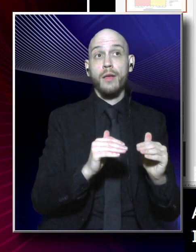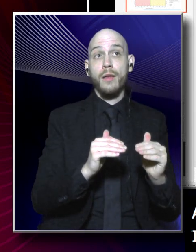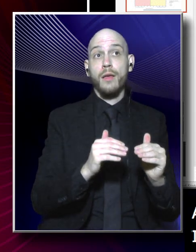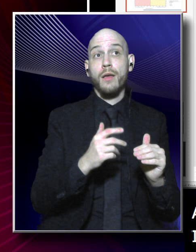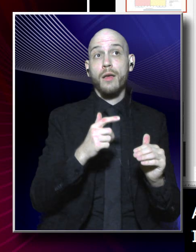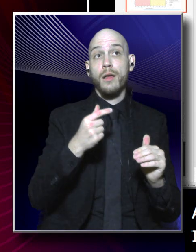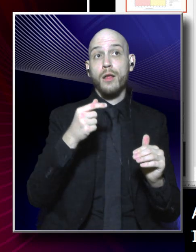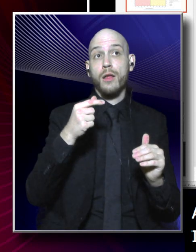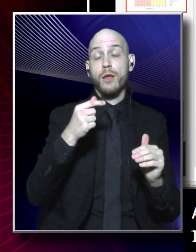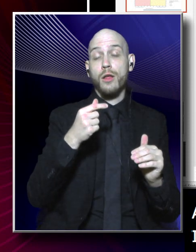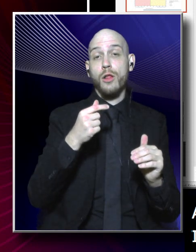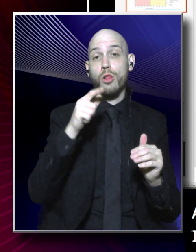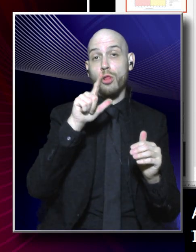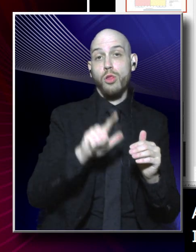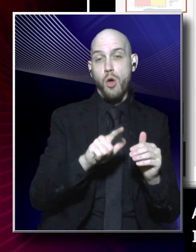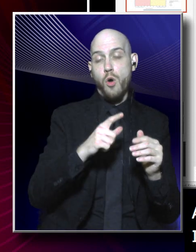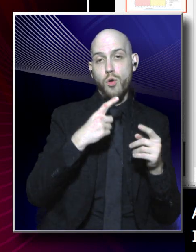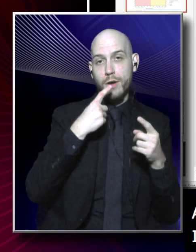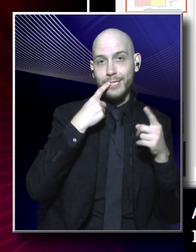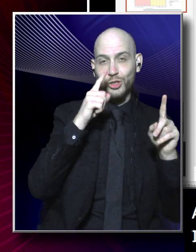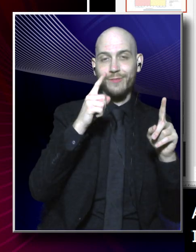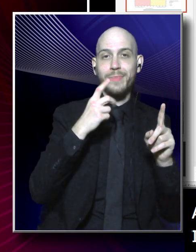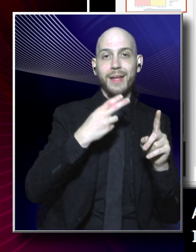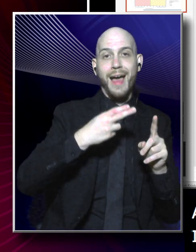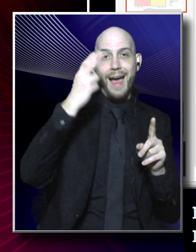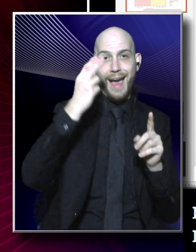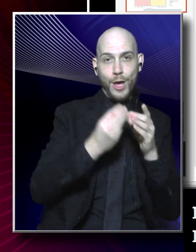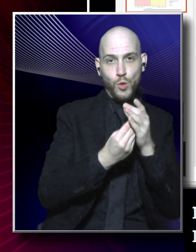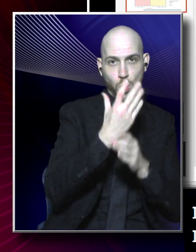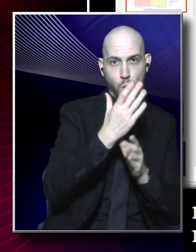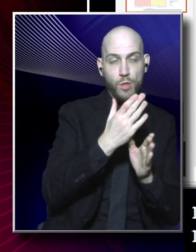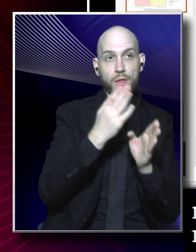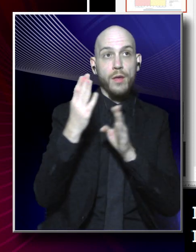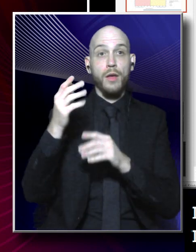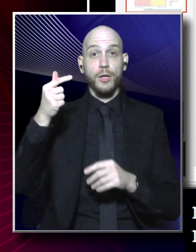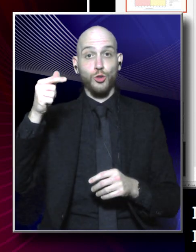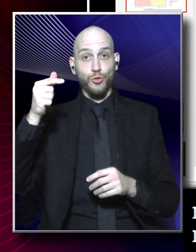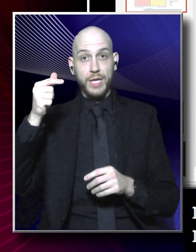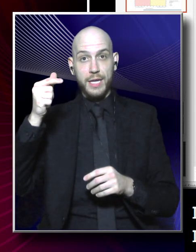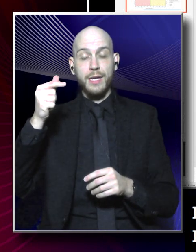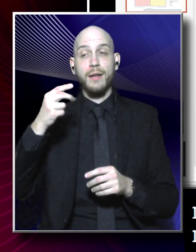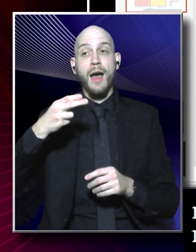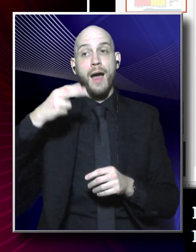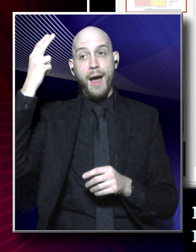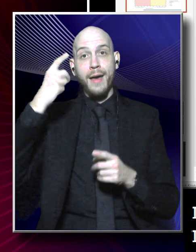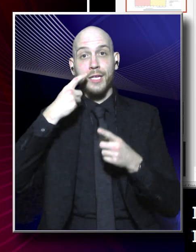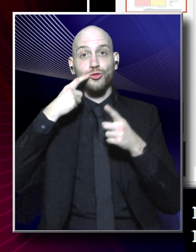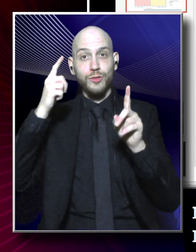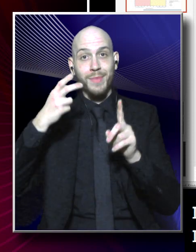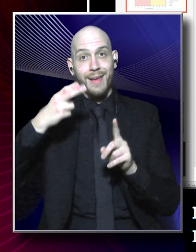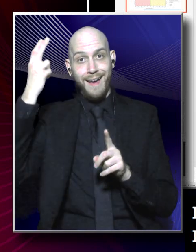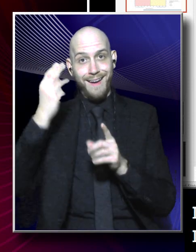The green quadrant is high achievement, high growth, and the yellow one is high achievement, low growth.